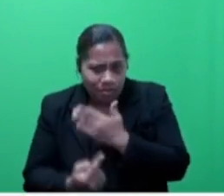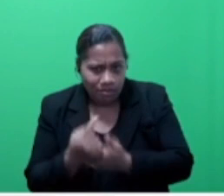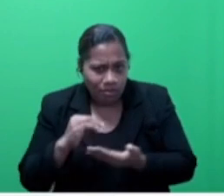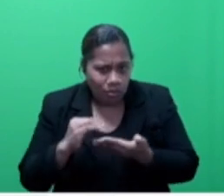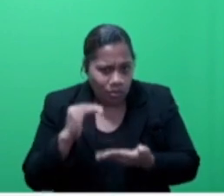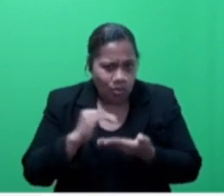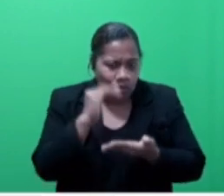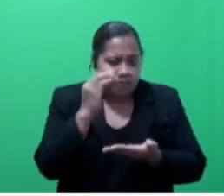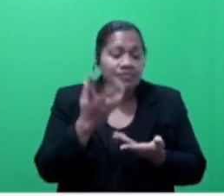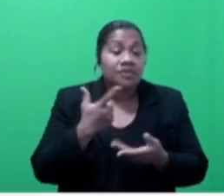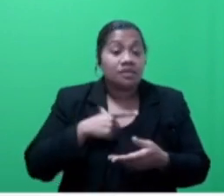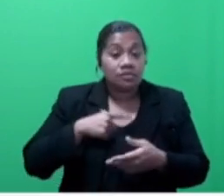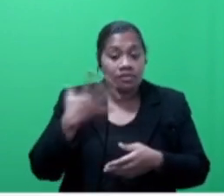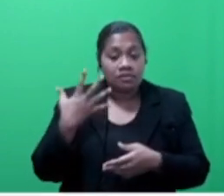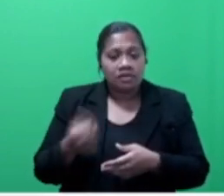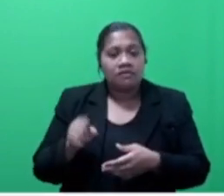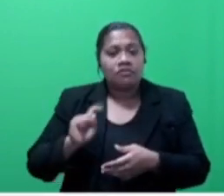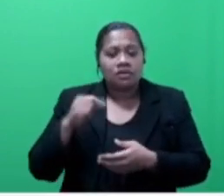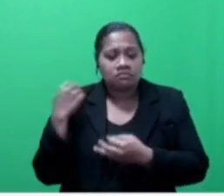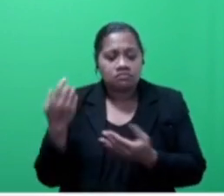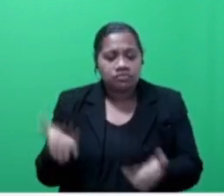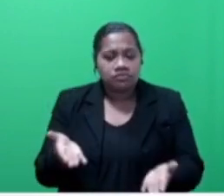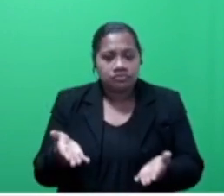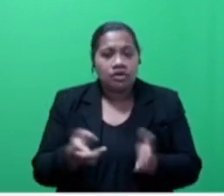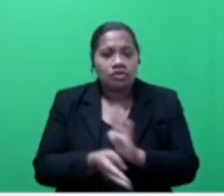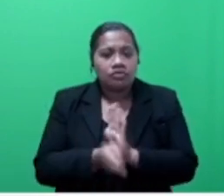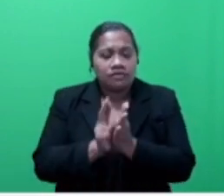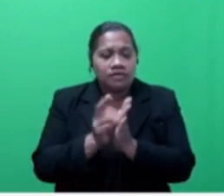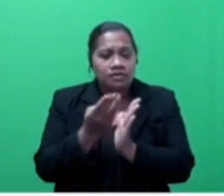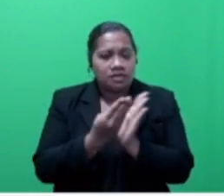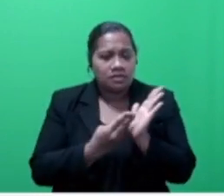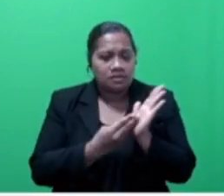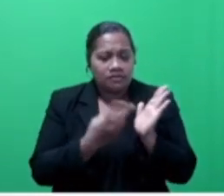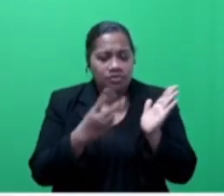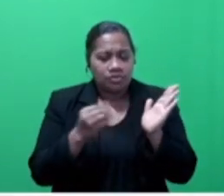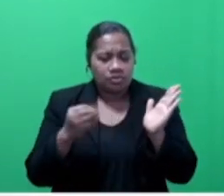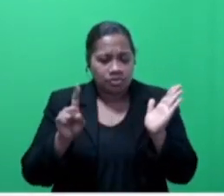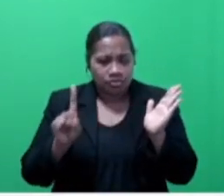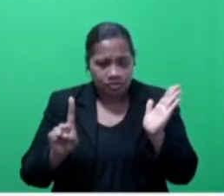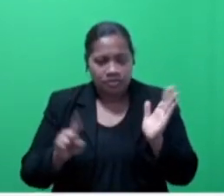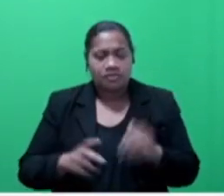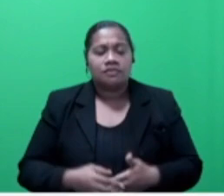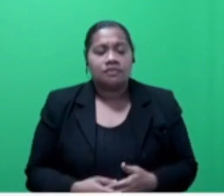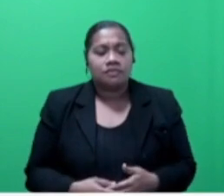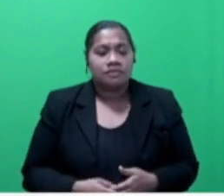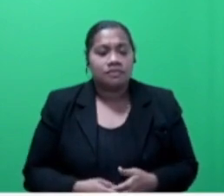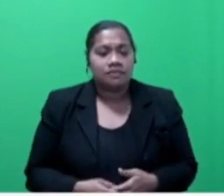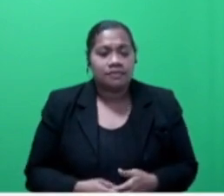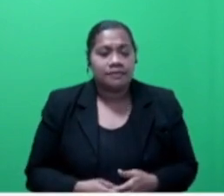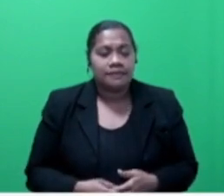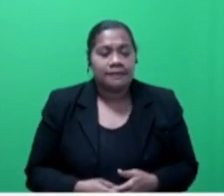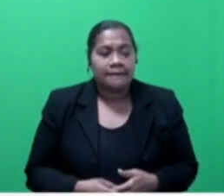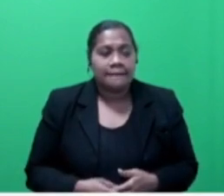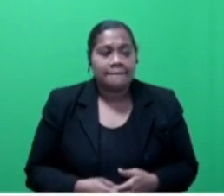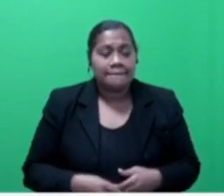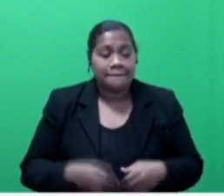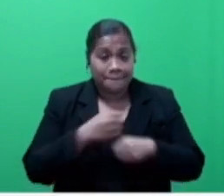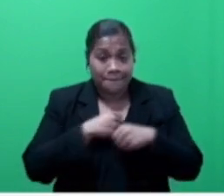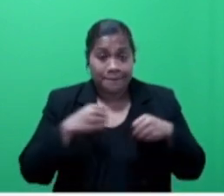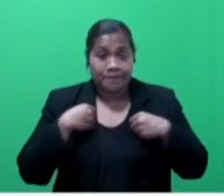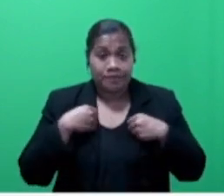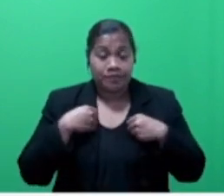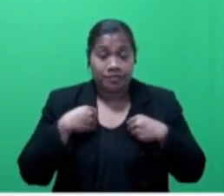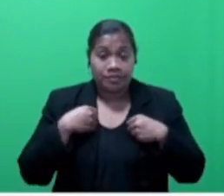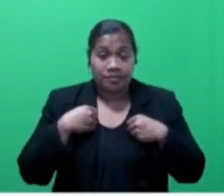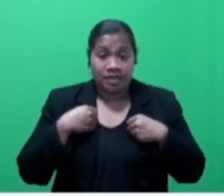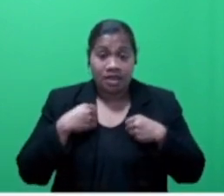course, we put in place the revised budget on the 21 items, which is, of course, unprecedented. Fortunately, Mr. Speaker, sir, our foreign reserves are actually